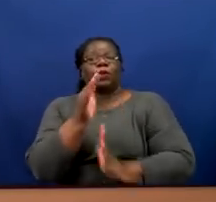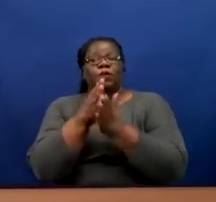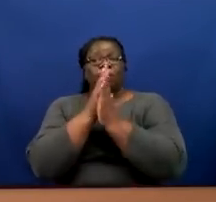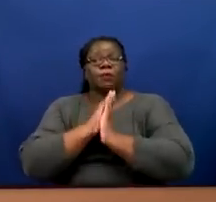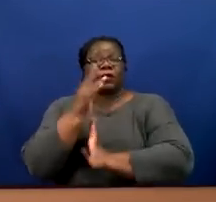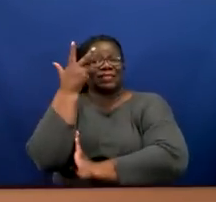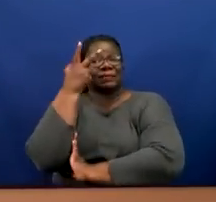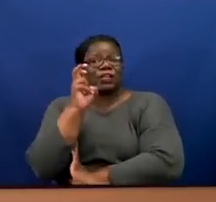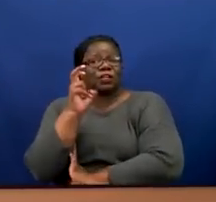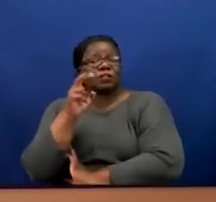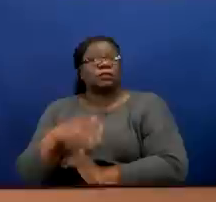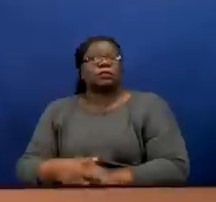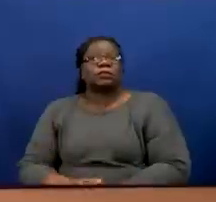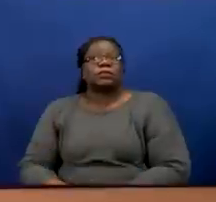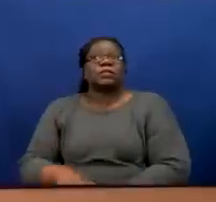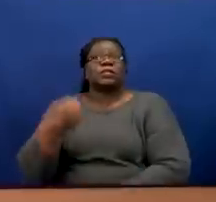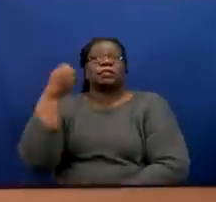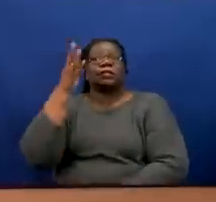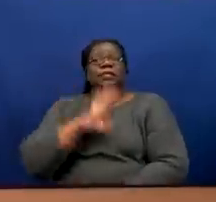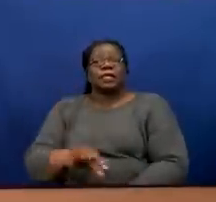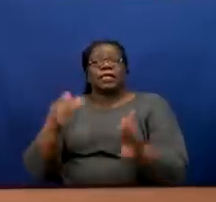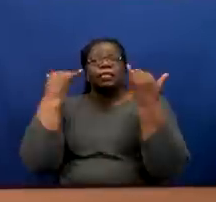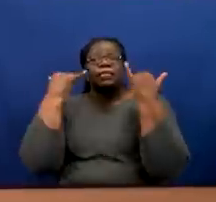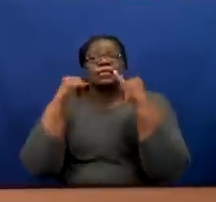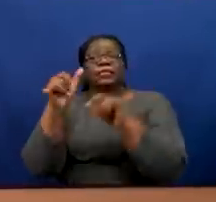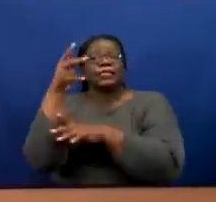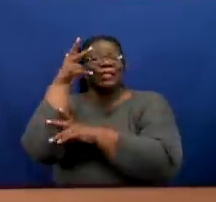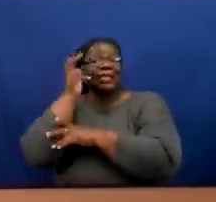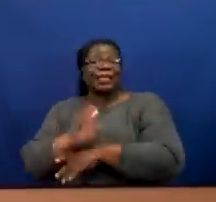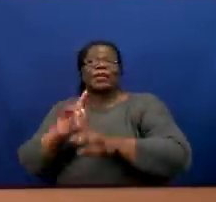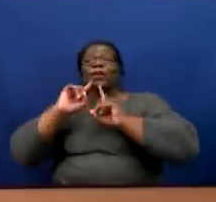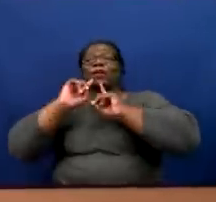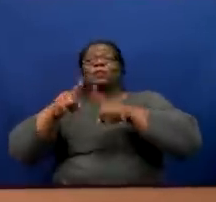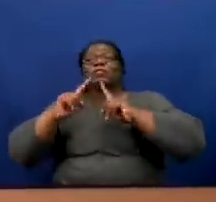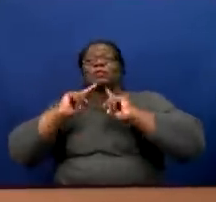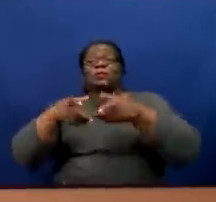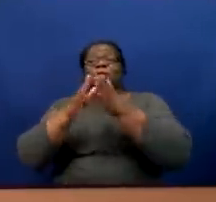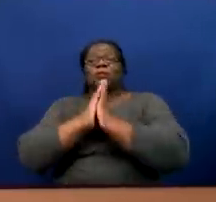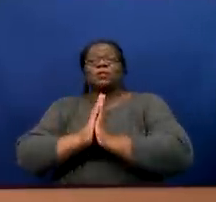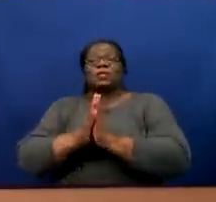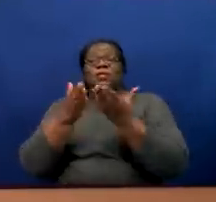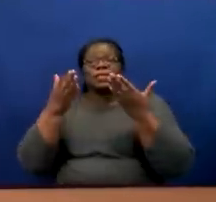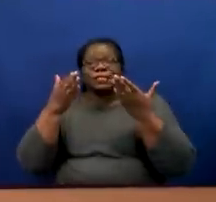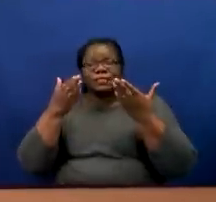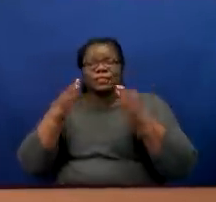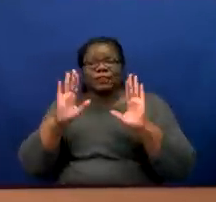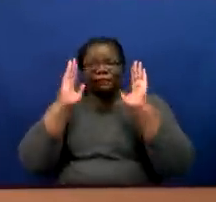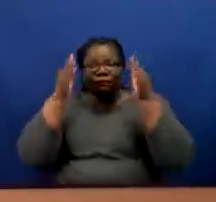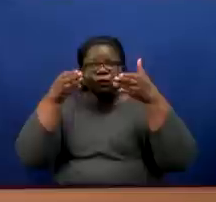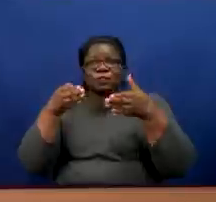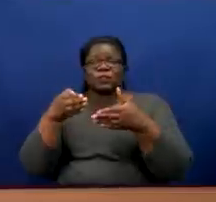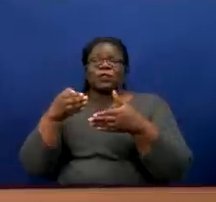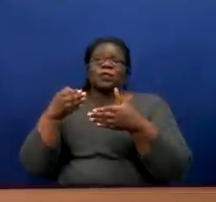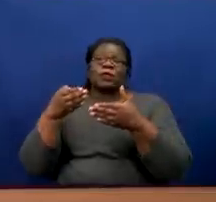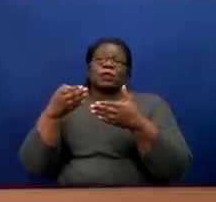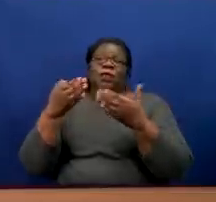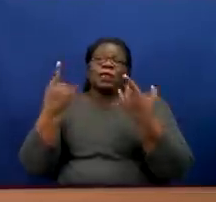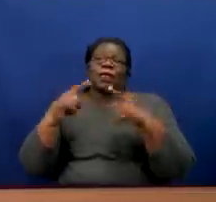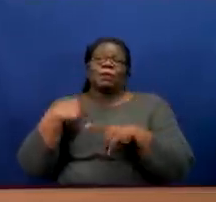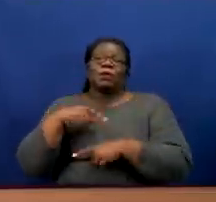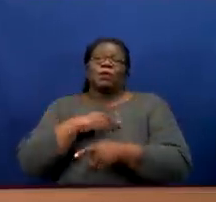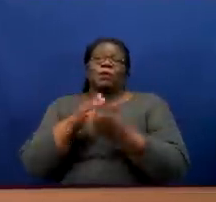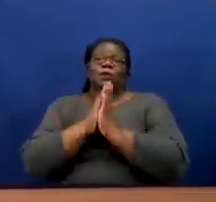heard. That God is still hearing and answering prayer. He's still listening when we pray. He still hears